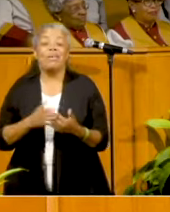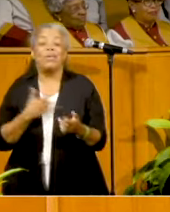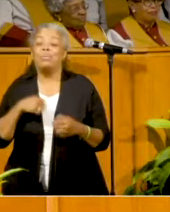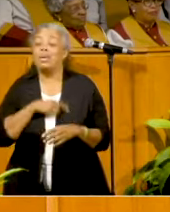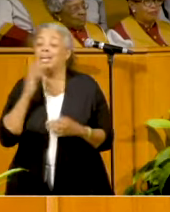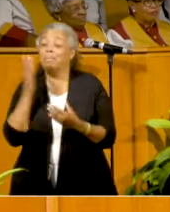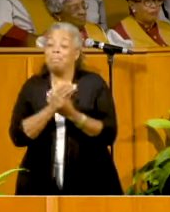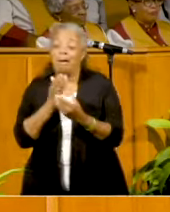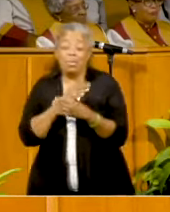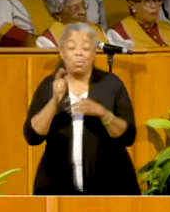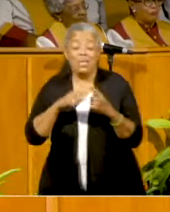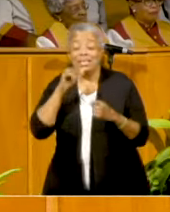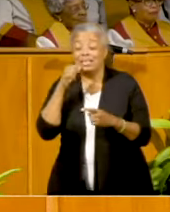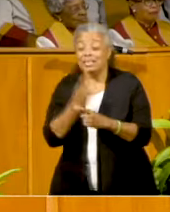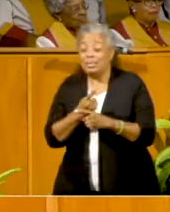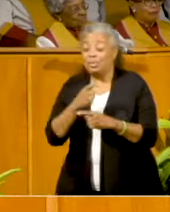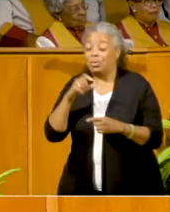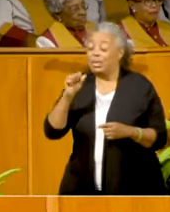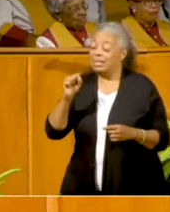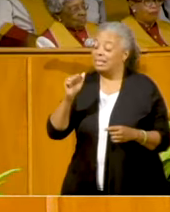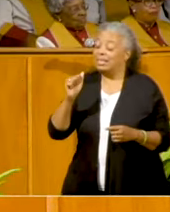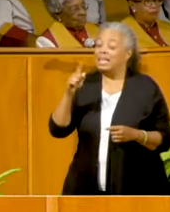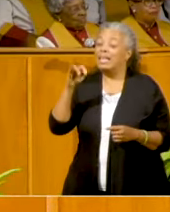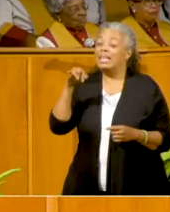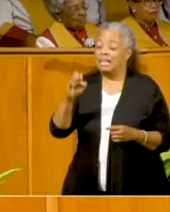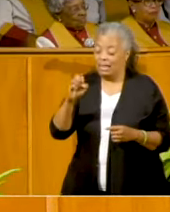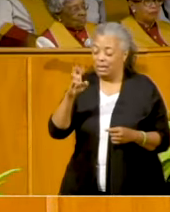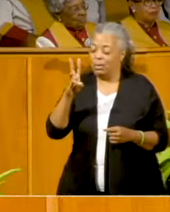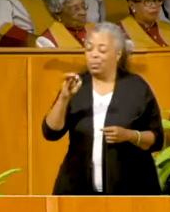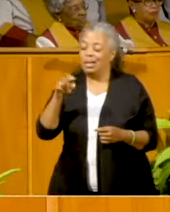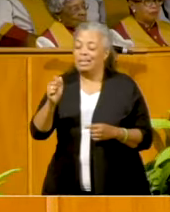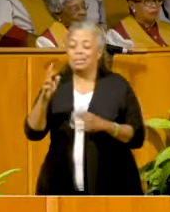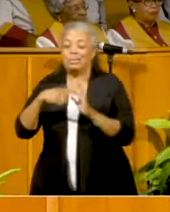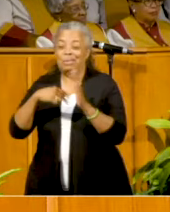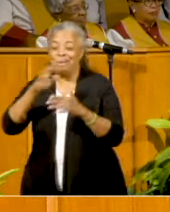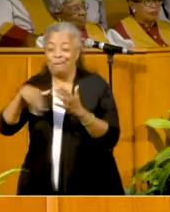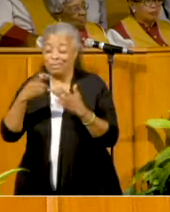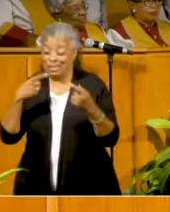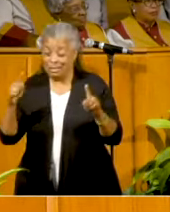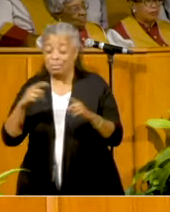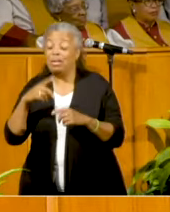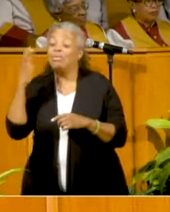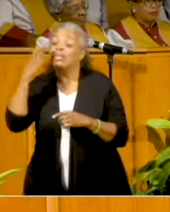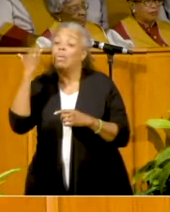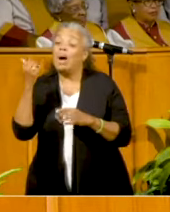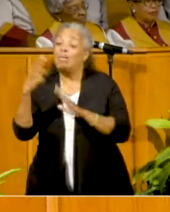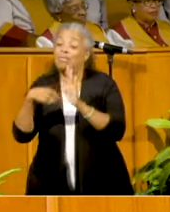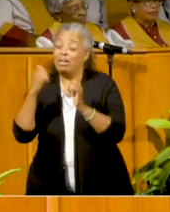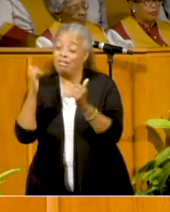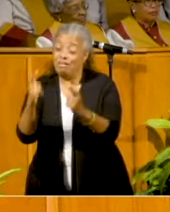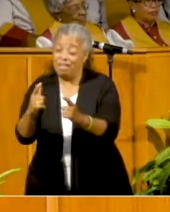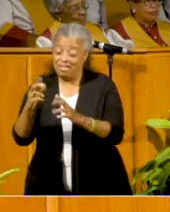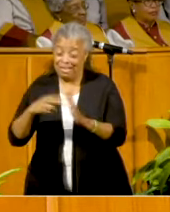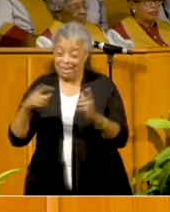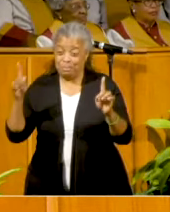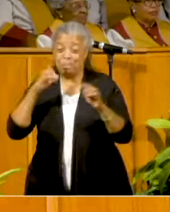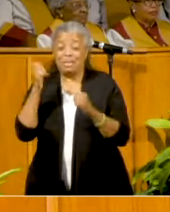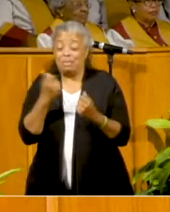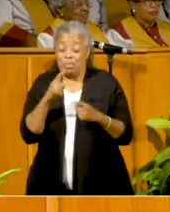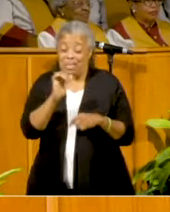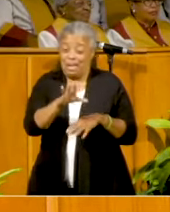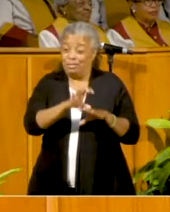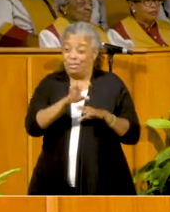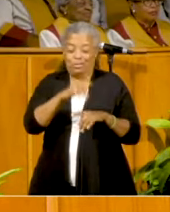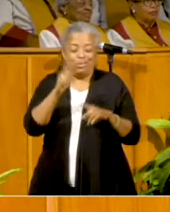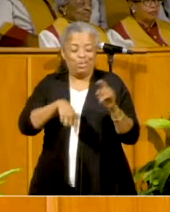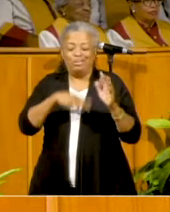get irritated when Sister Sadie Willis would read all those announcements, there was a reason for it, because everyone in that church was not privileged